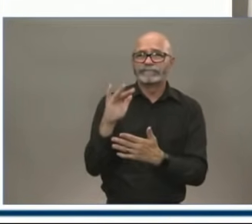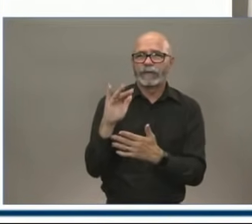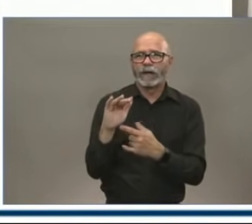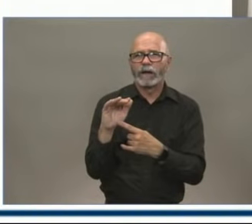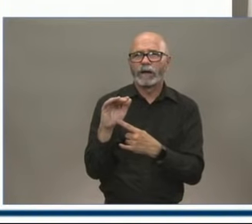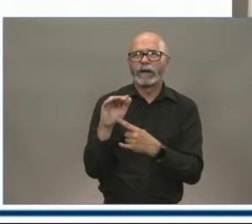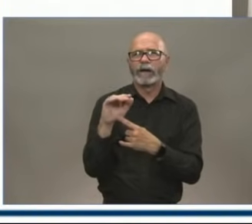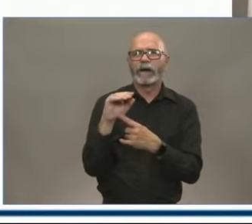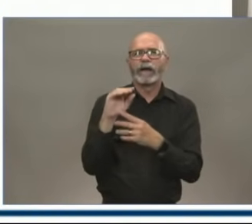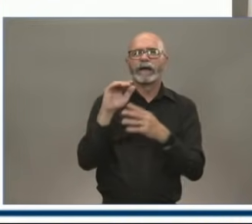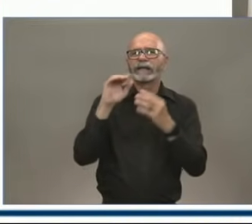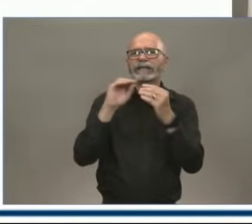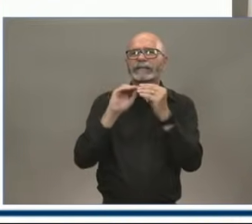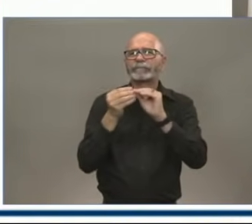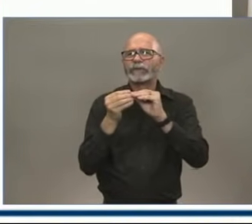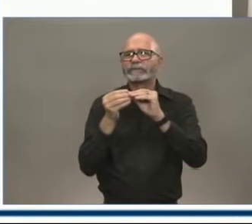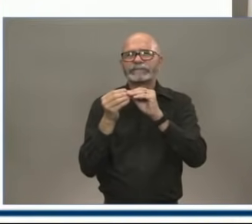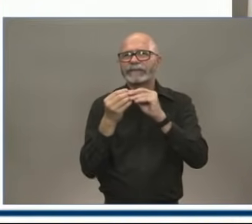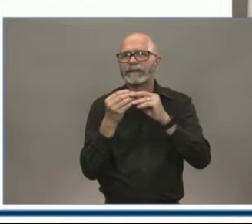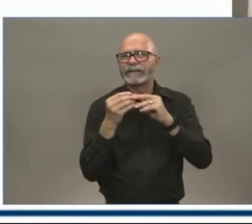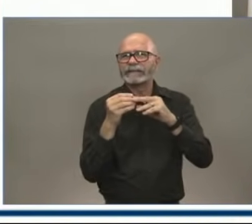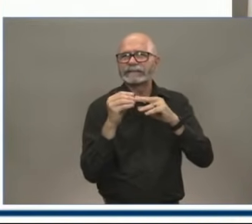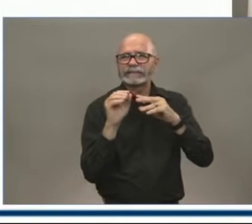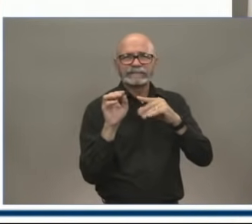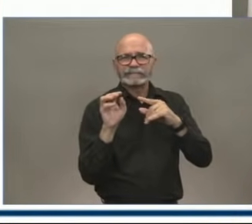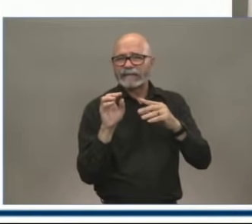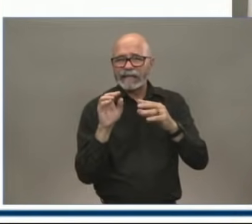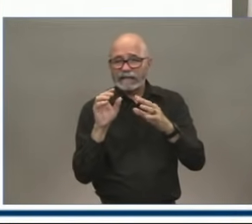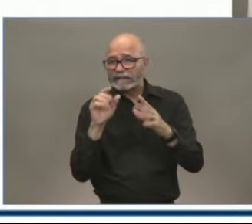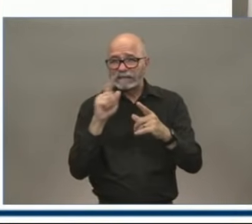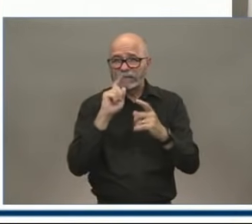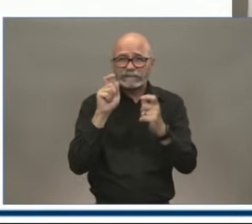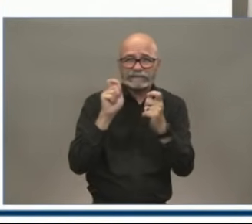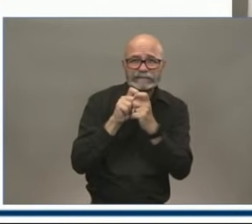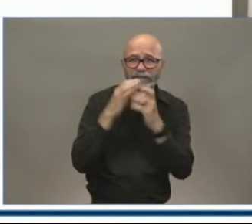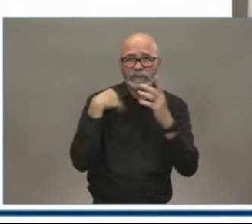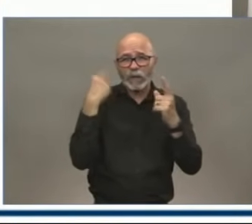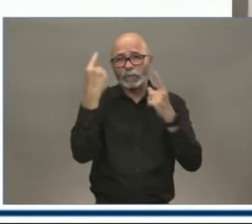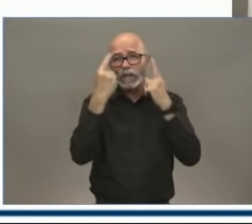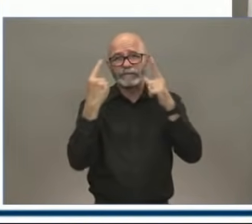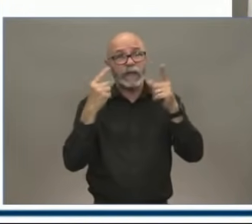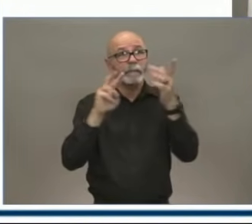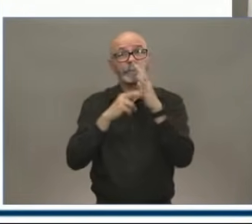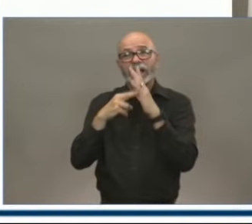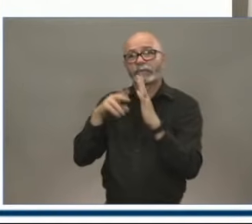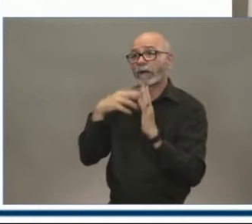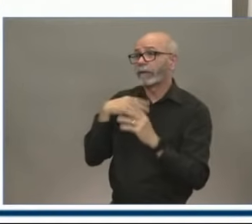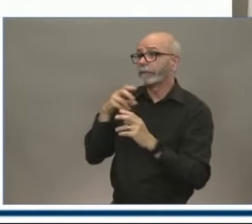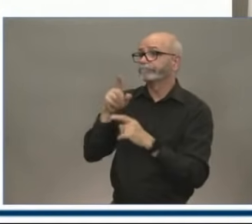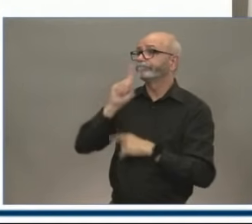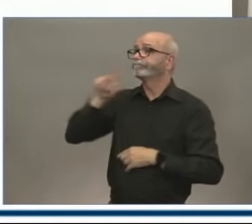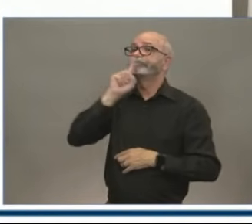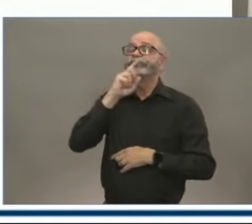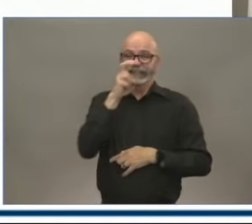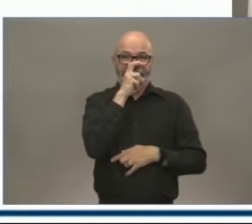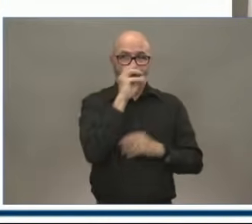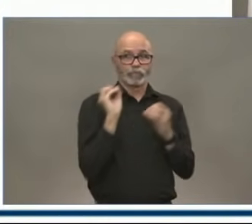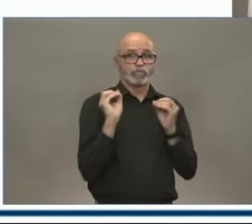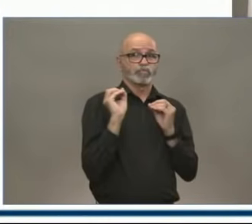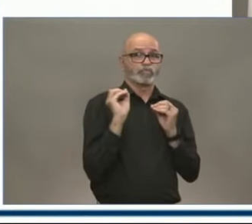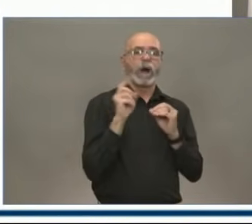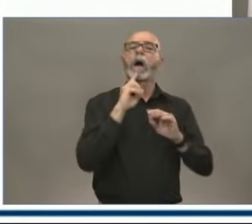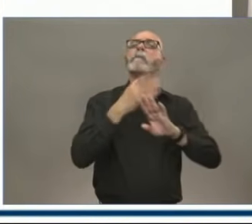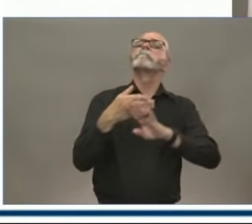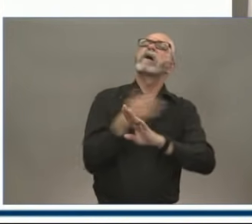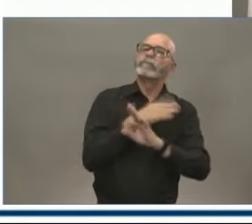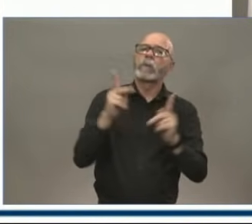places. And I'm wondering if it's because before you put on the restrictions, there was general adherence to measures that